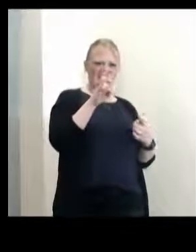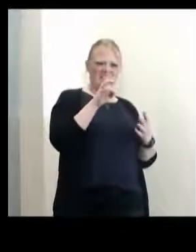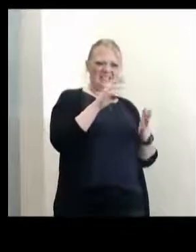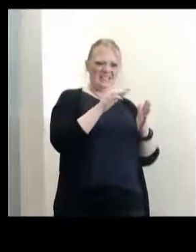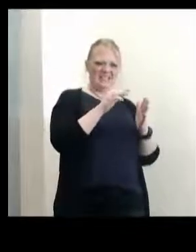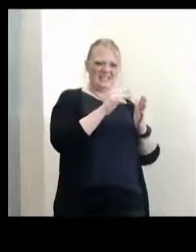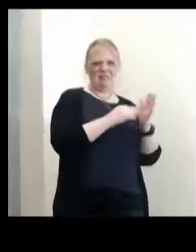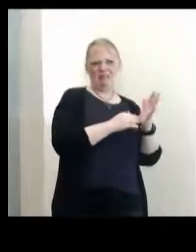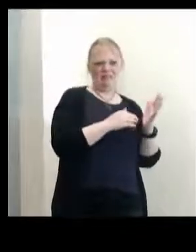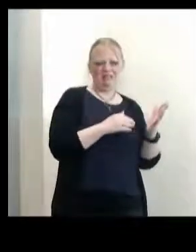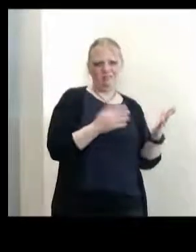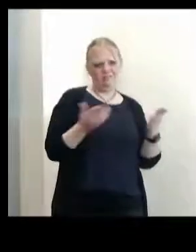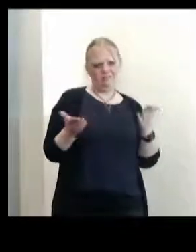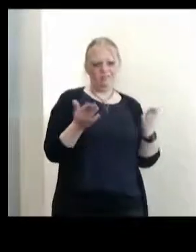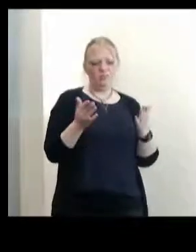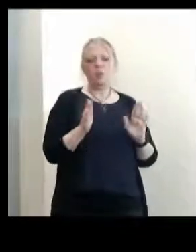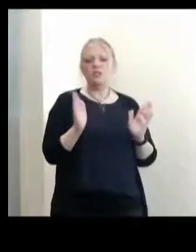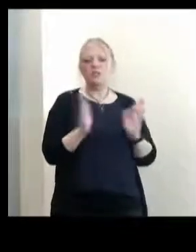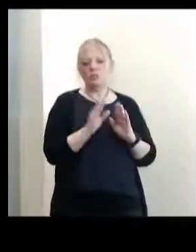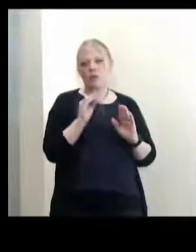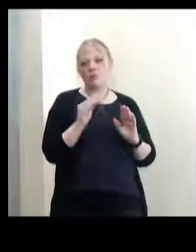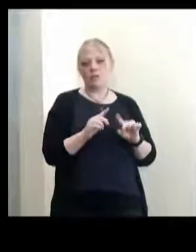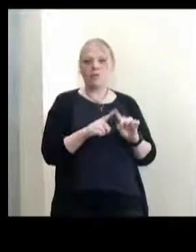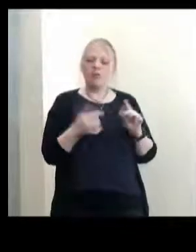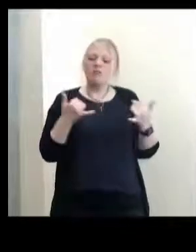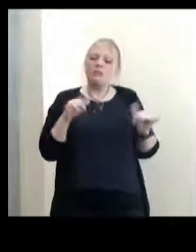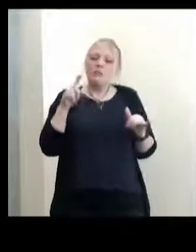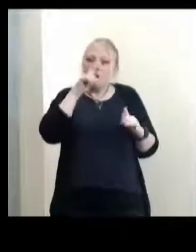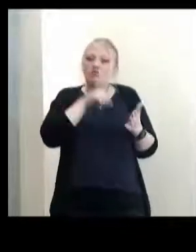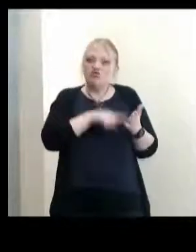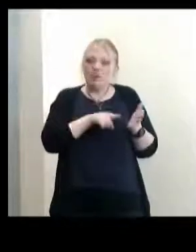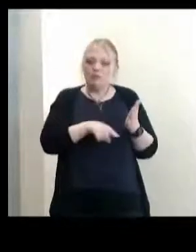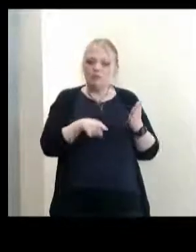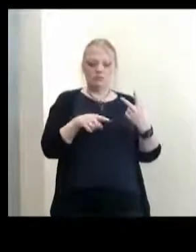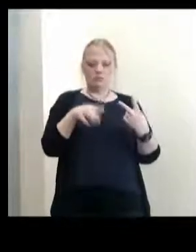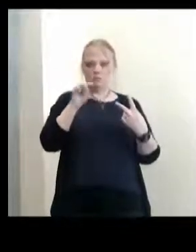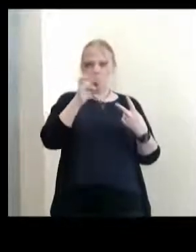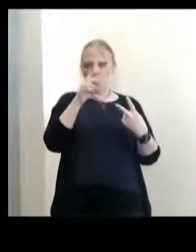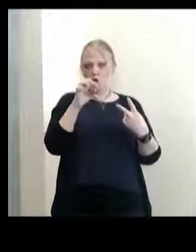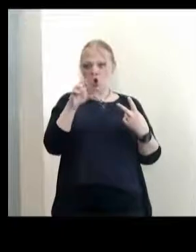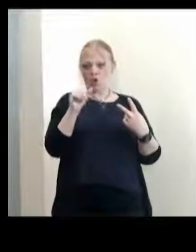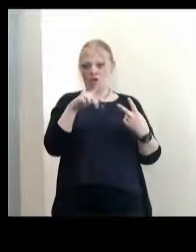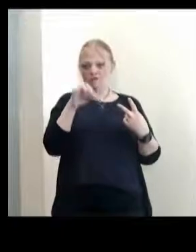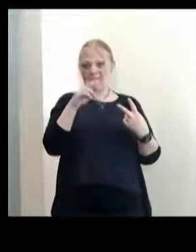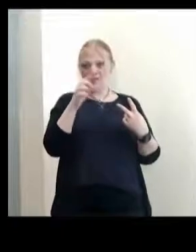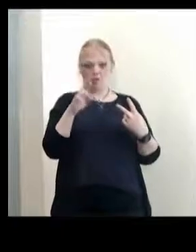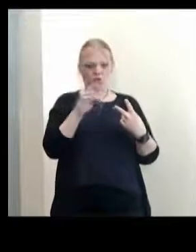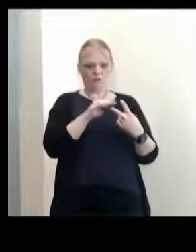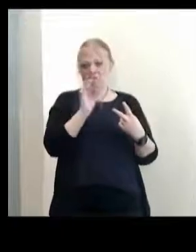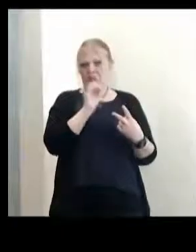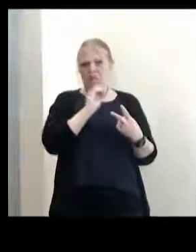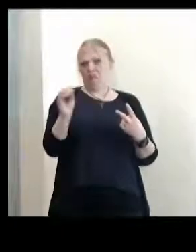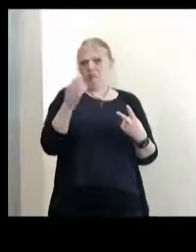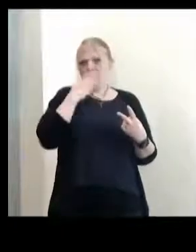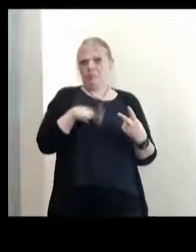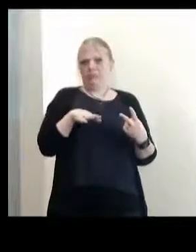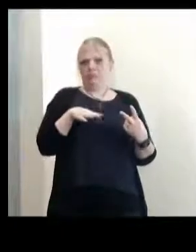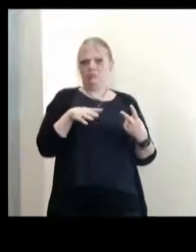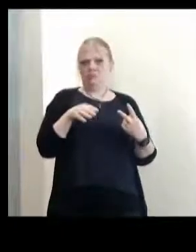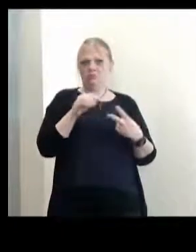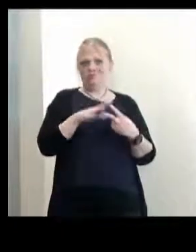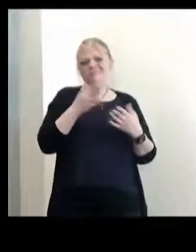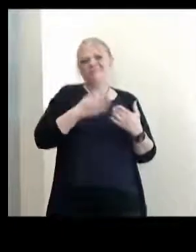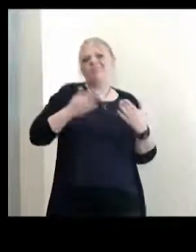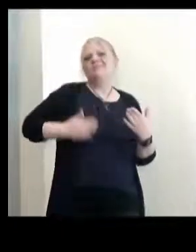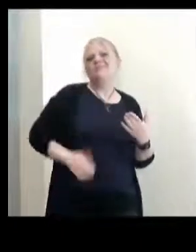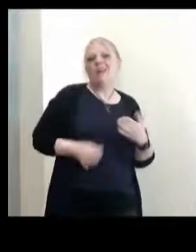be looked at. We know from the Moderna and the Pfizer that there has been really no response whatsoever. Some people have had side effects,